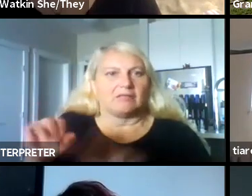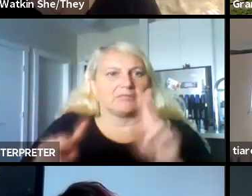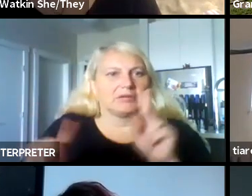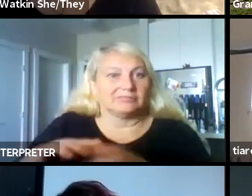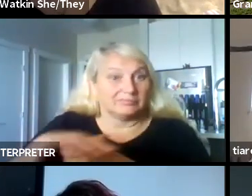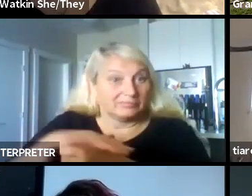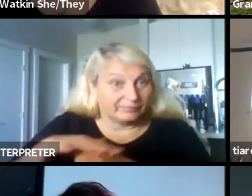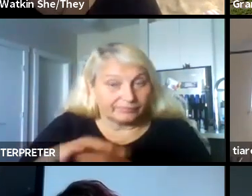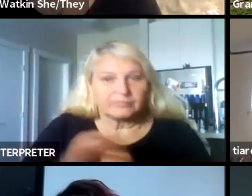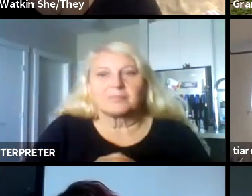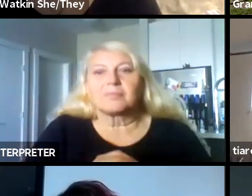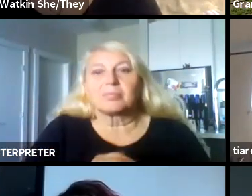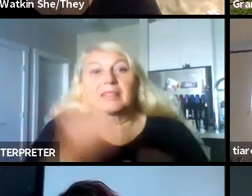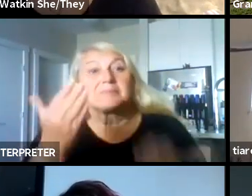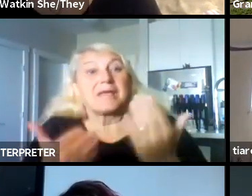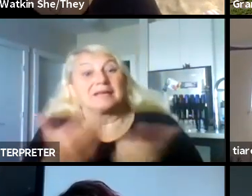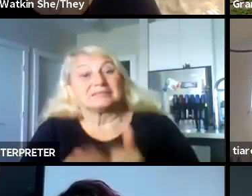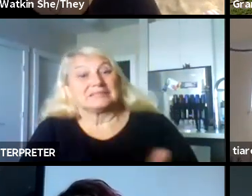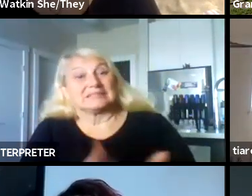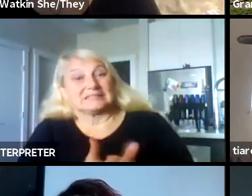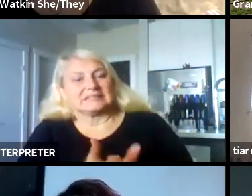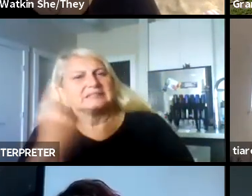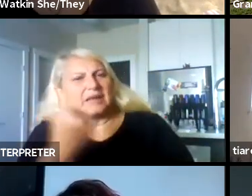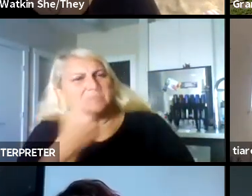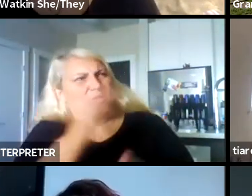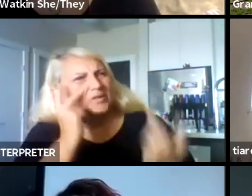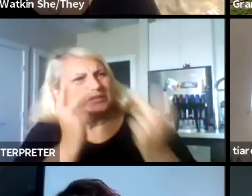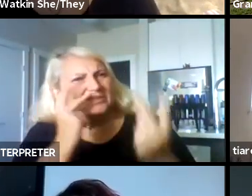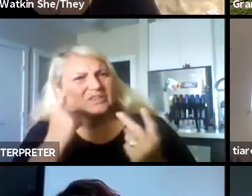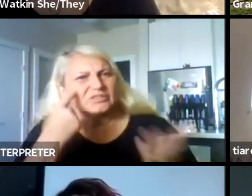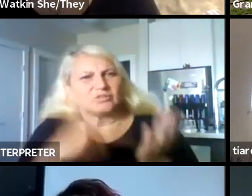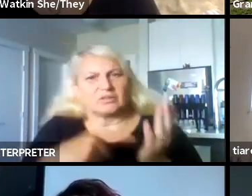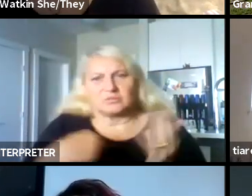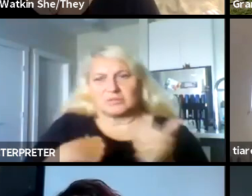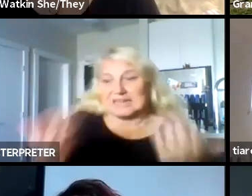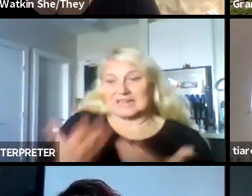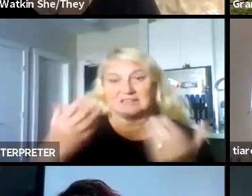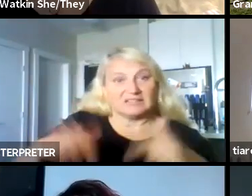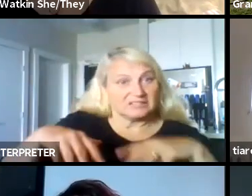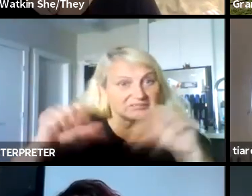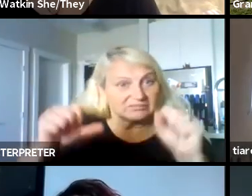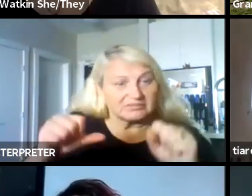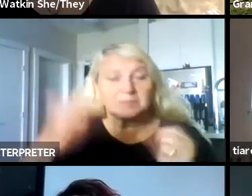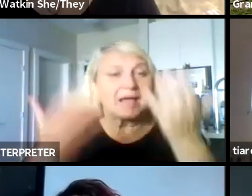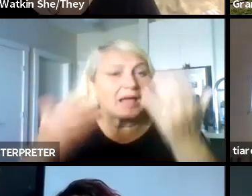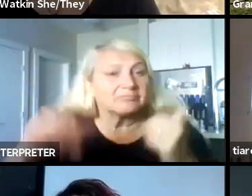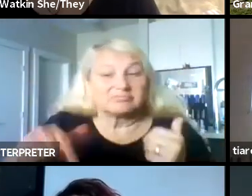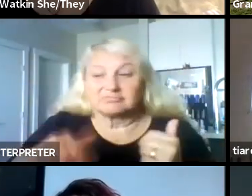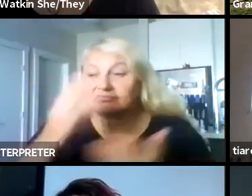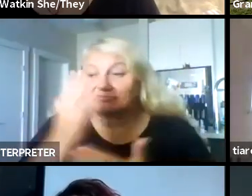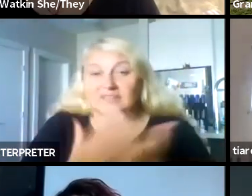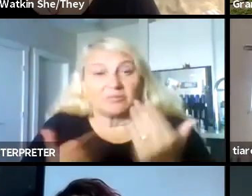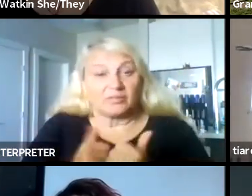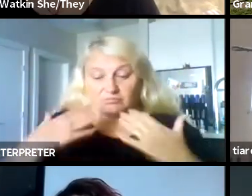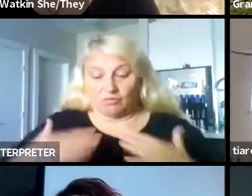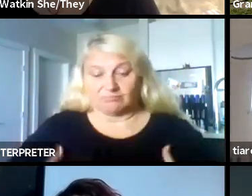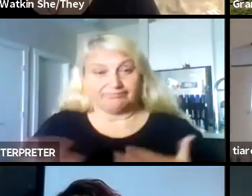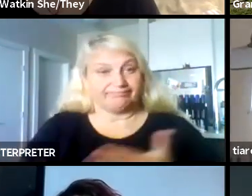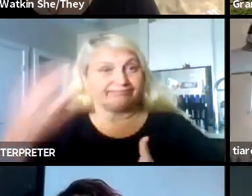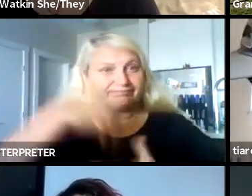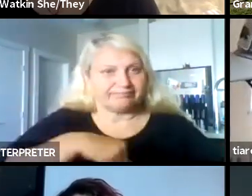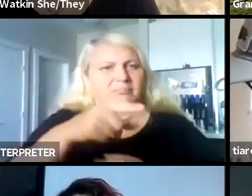Some practices you might notice we have been doing. Some of these are practices in physically embodied meetings that you would do